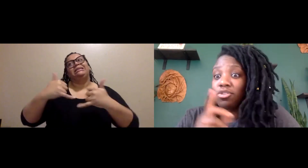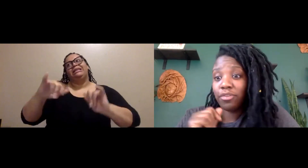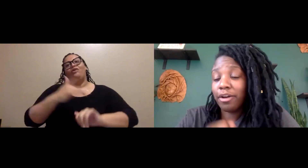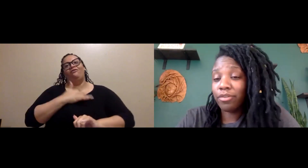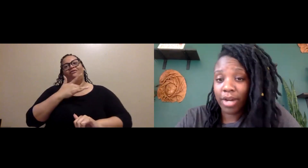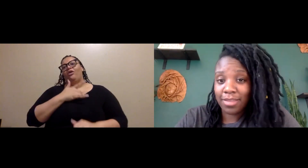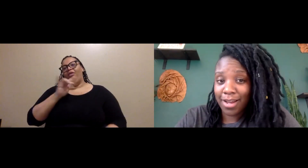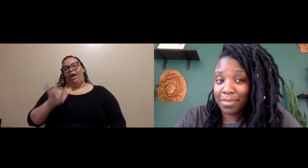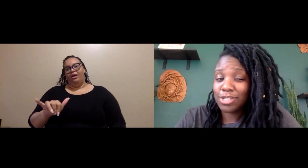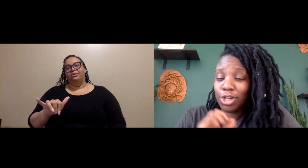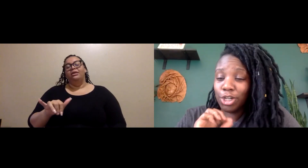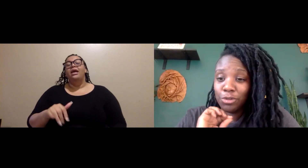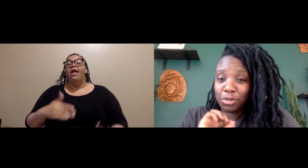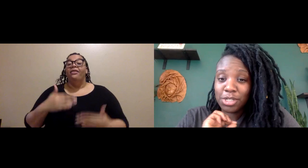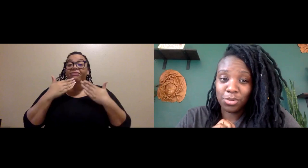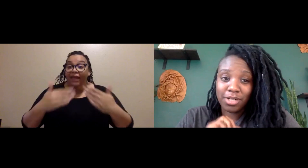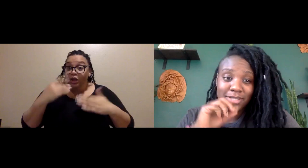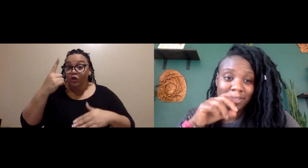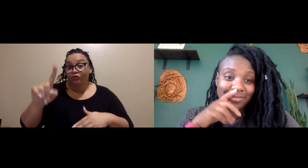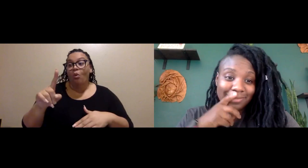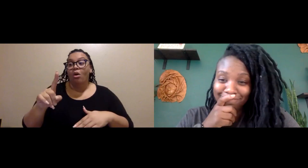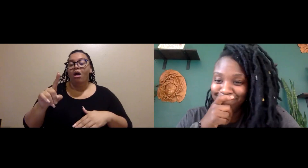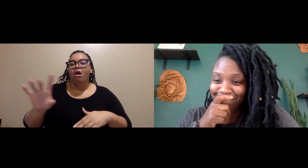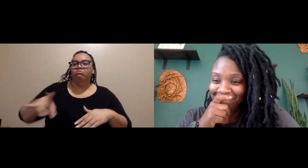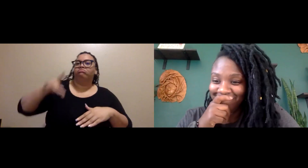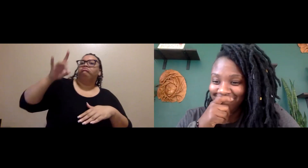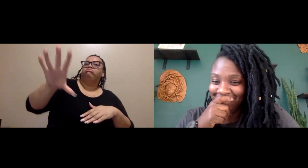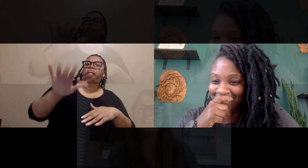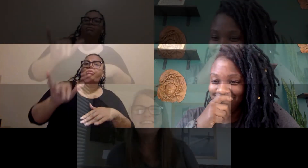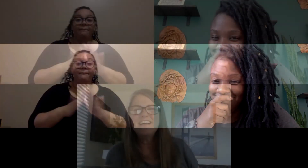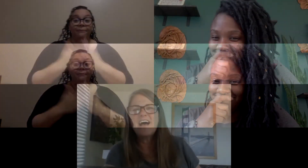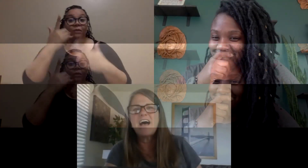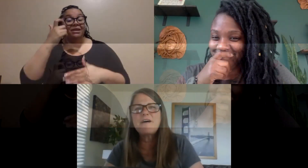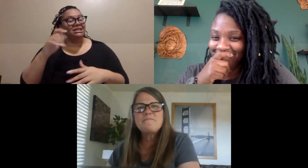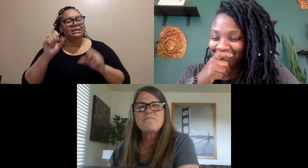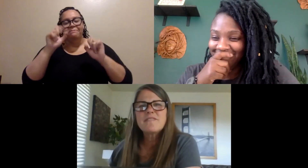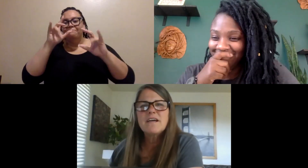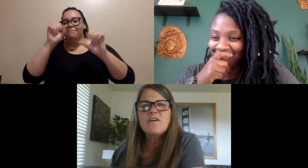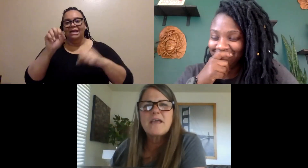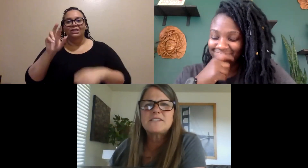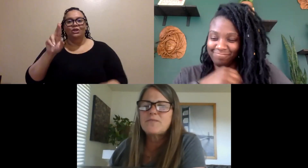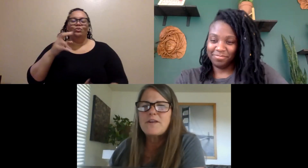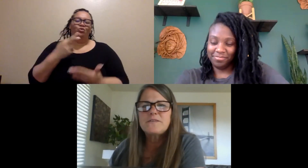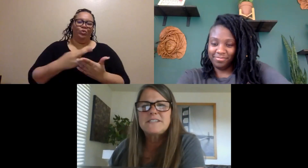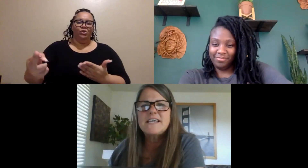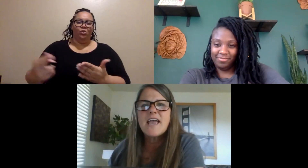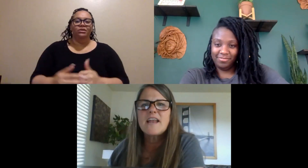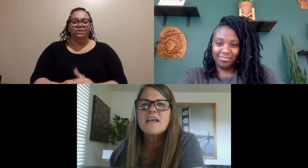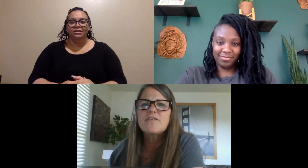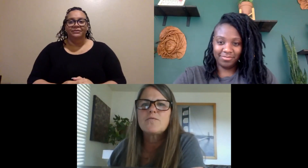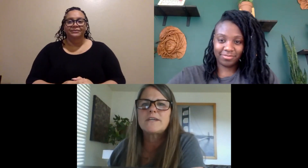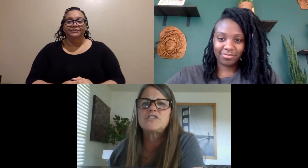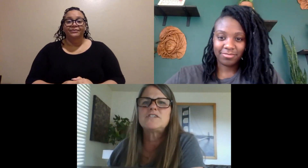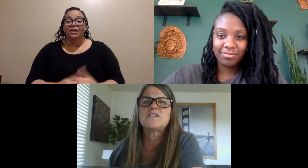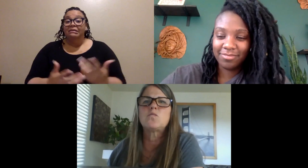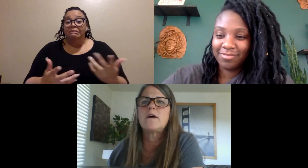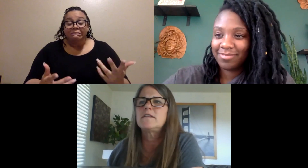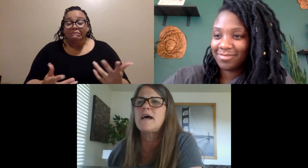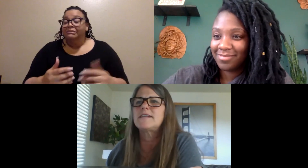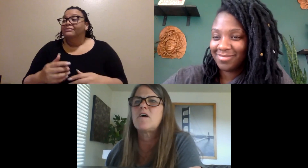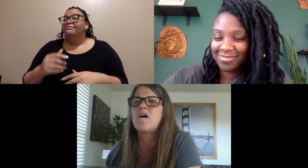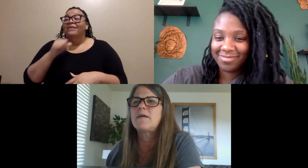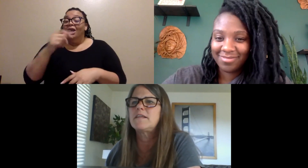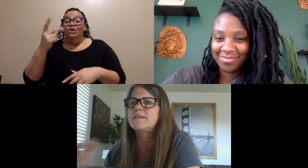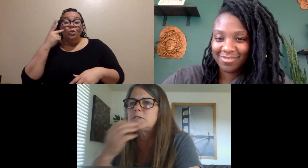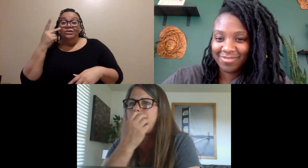So thank you, Vera, for bringing that up. That is a good resource. Yeah. Okay, so I don't see any other questions. Just